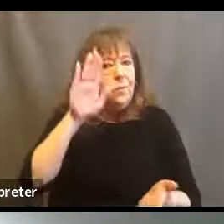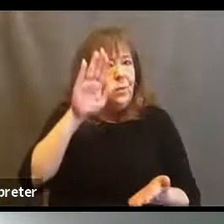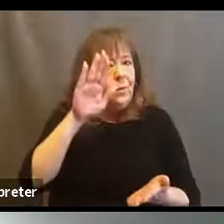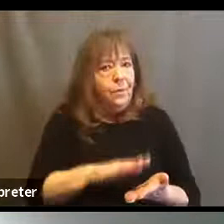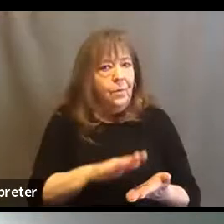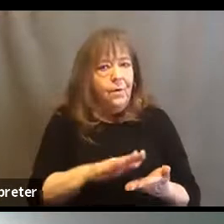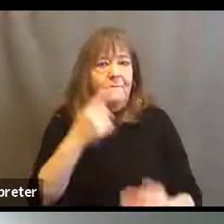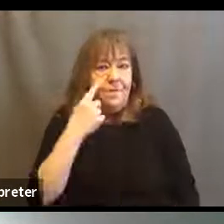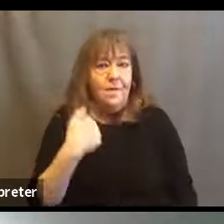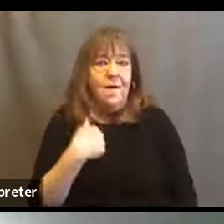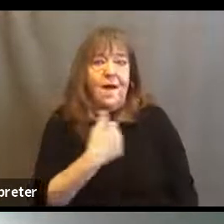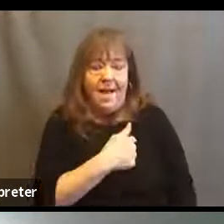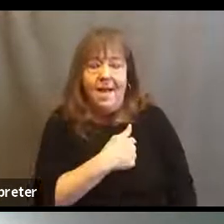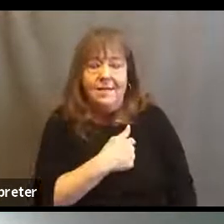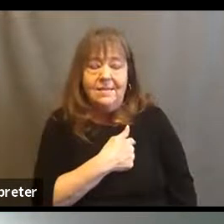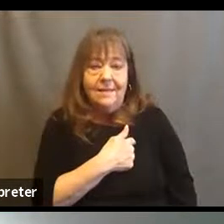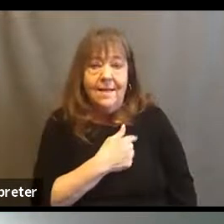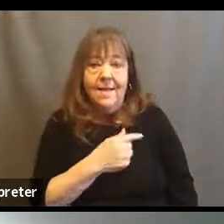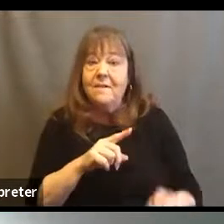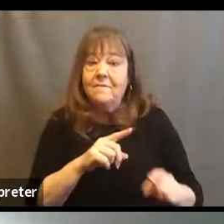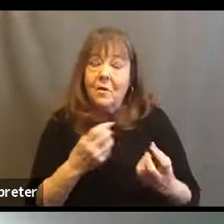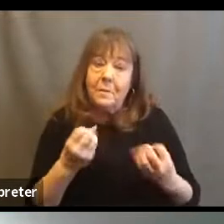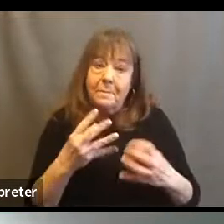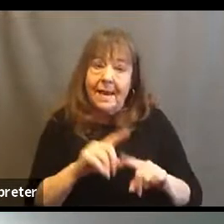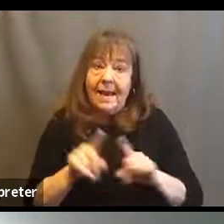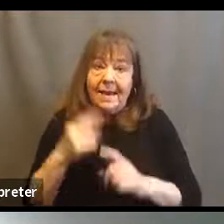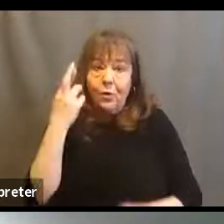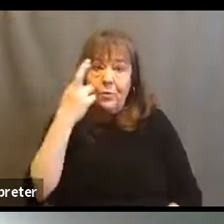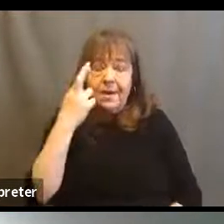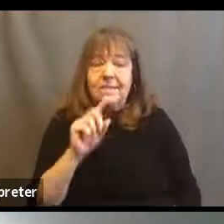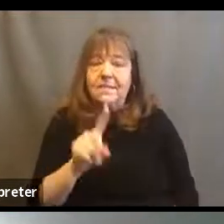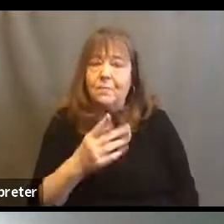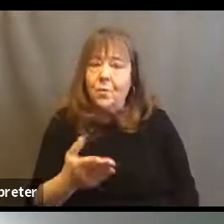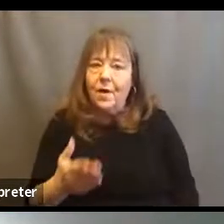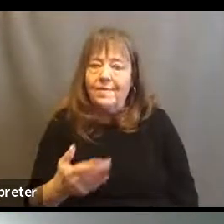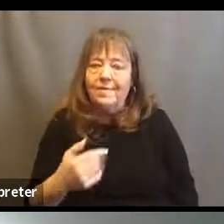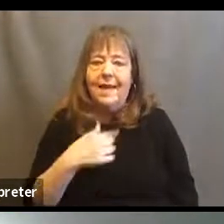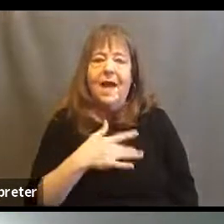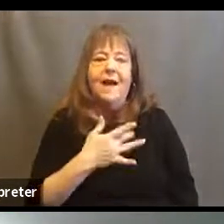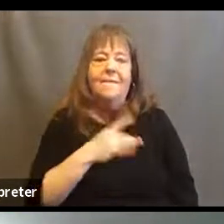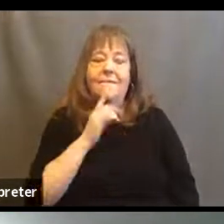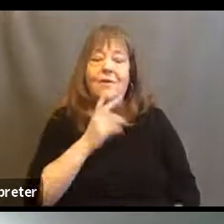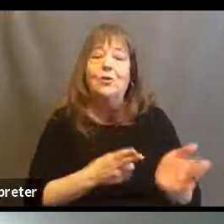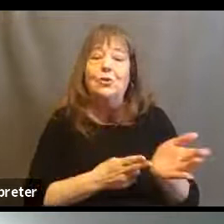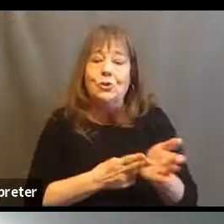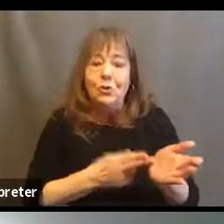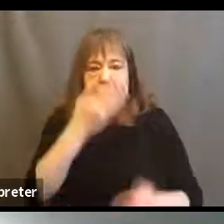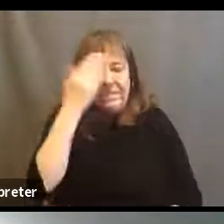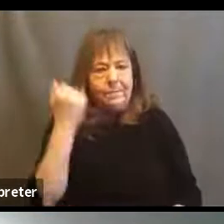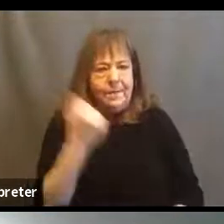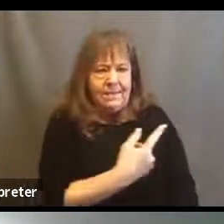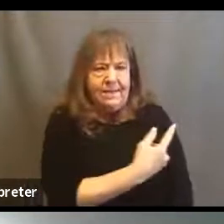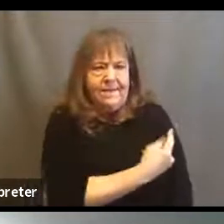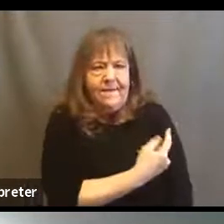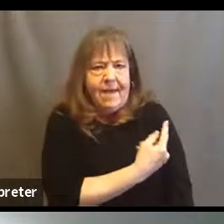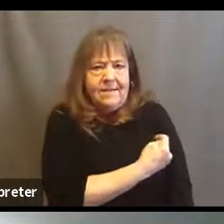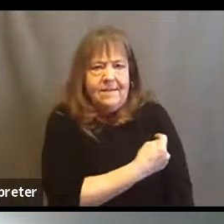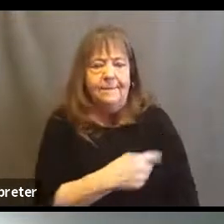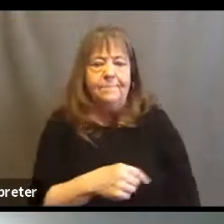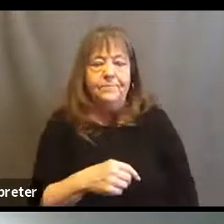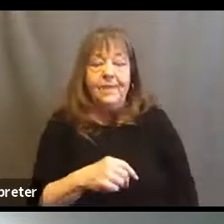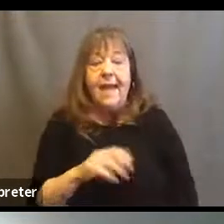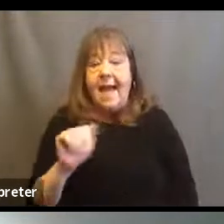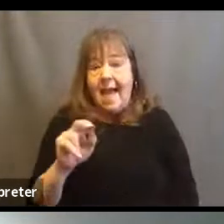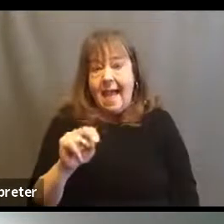for us for multiple reasons, but one of those I'm certain is because of vaccination. And it's not just your antibody